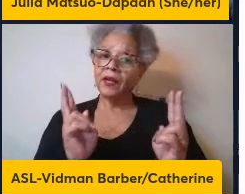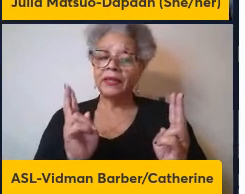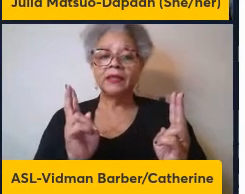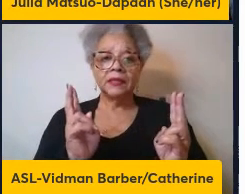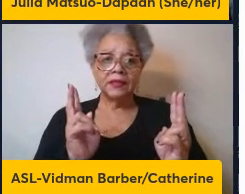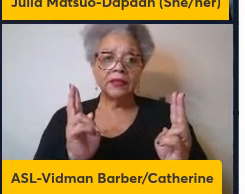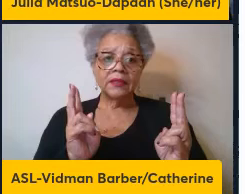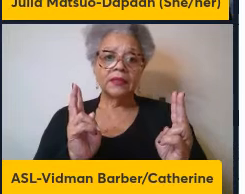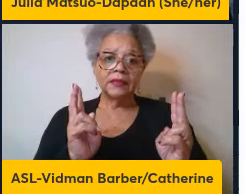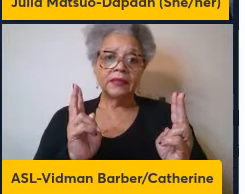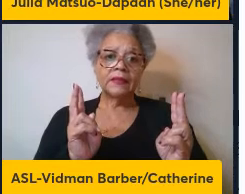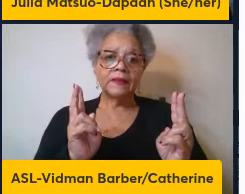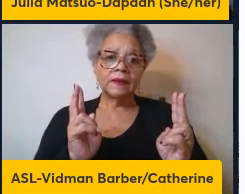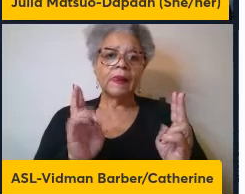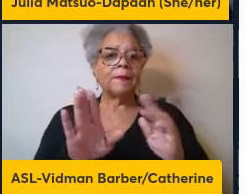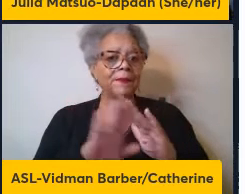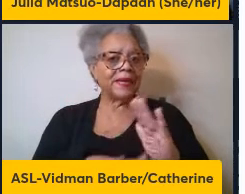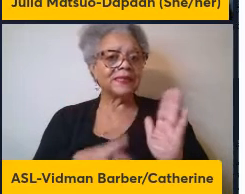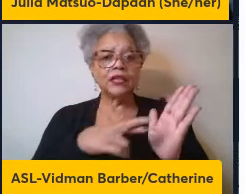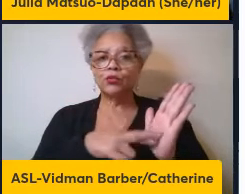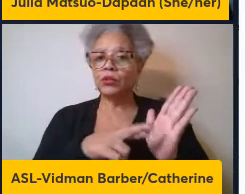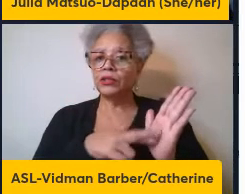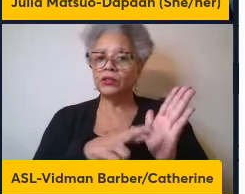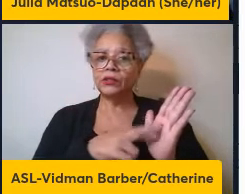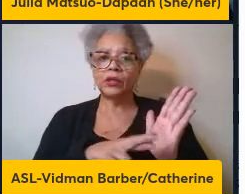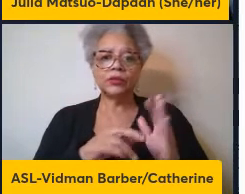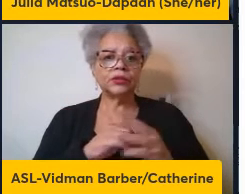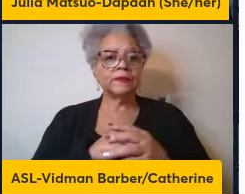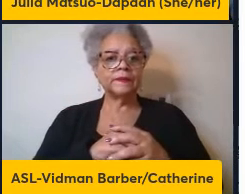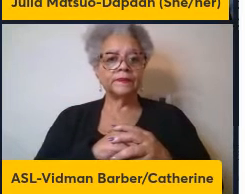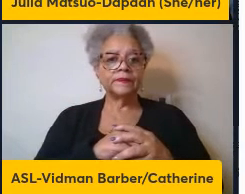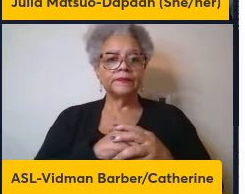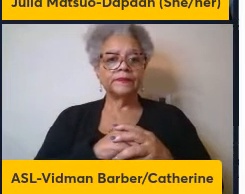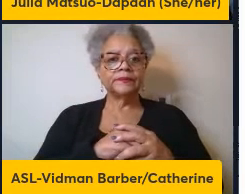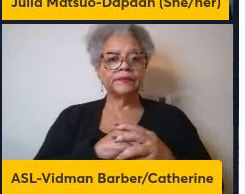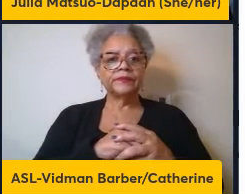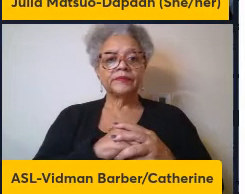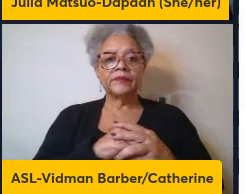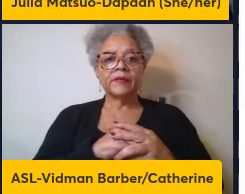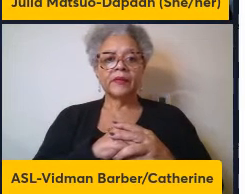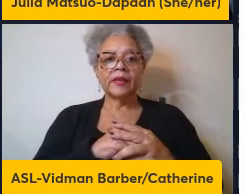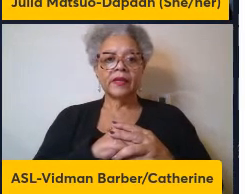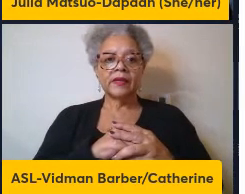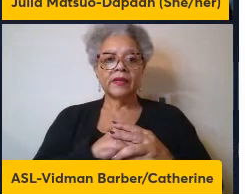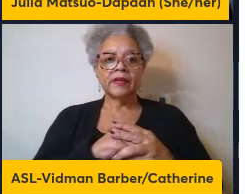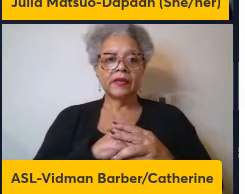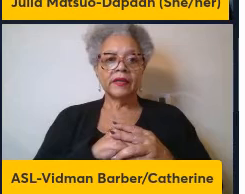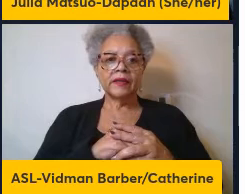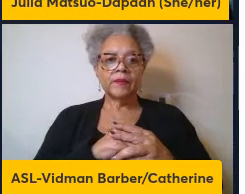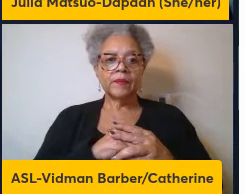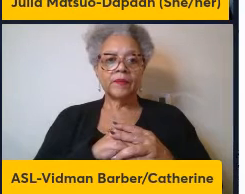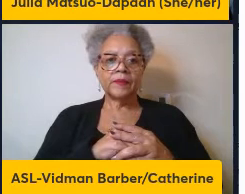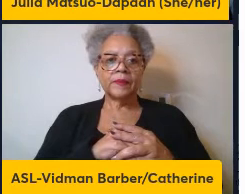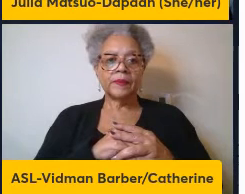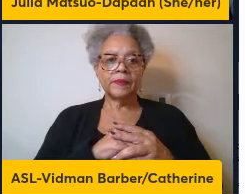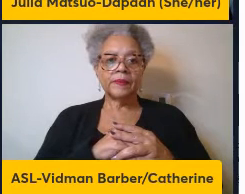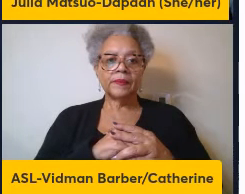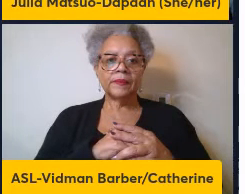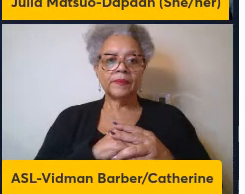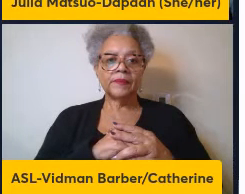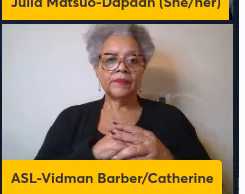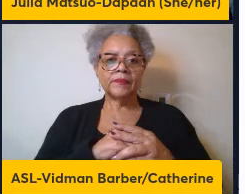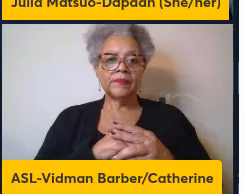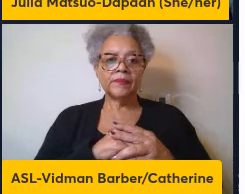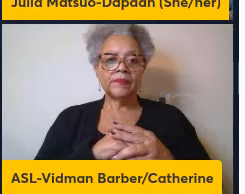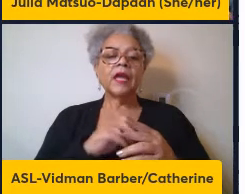basic research that connects adults. So they tend to be very narrow, special, specialized. And what I've seen